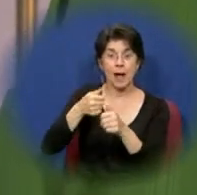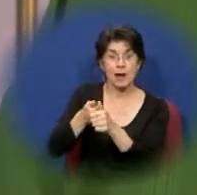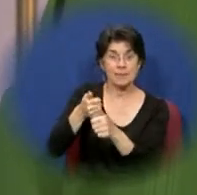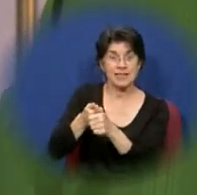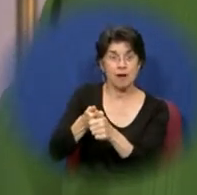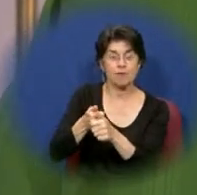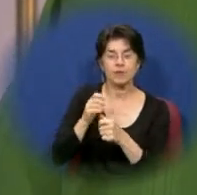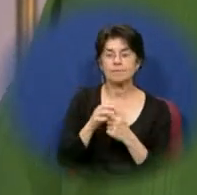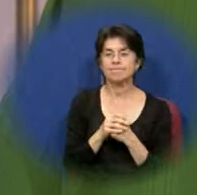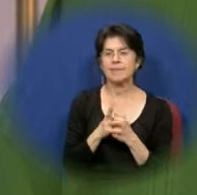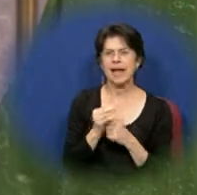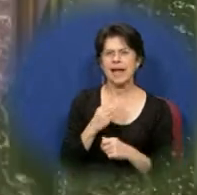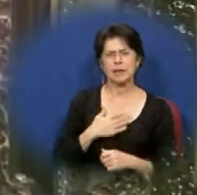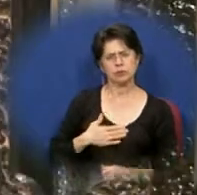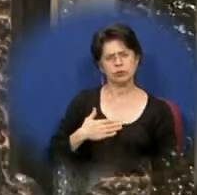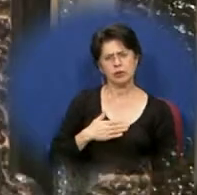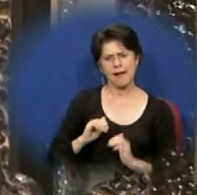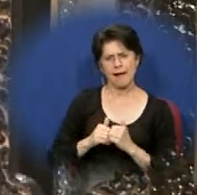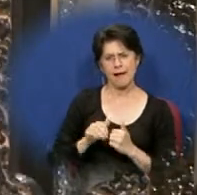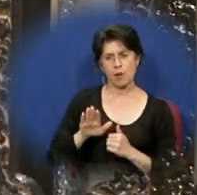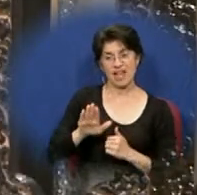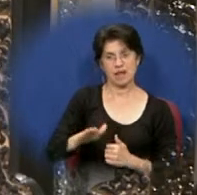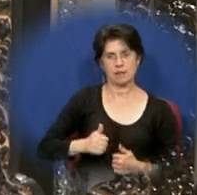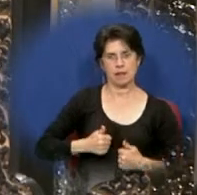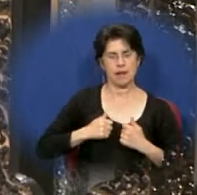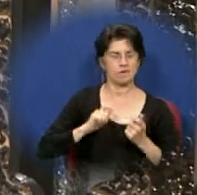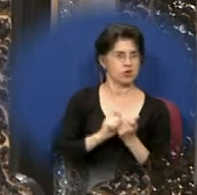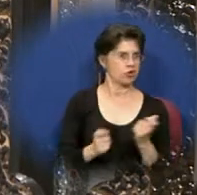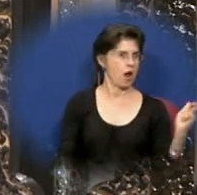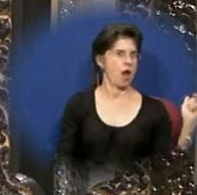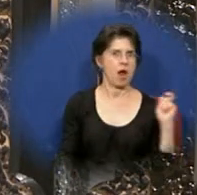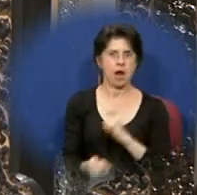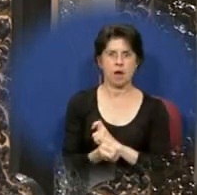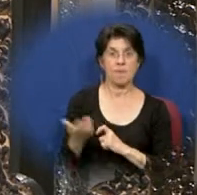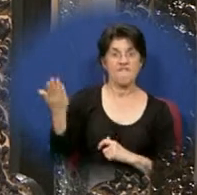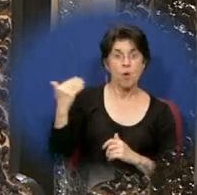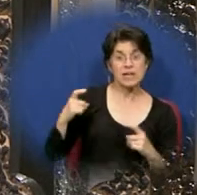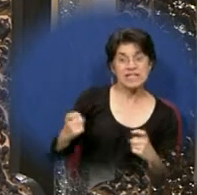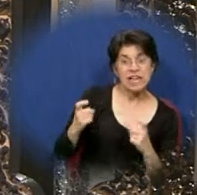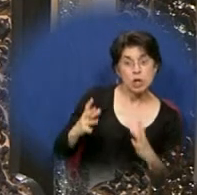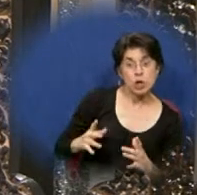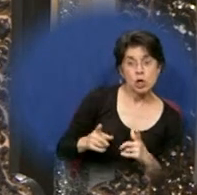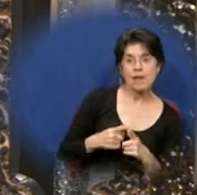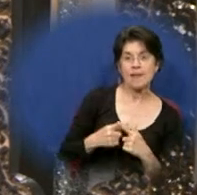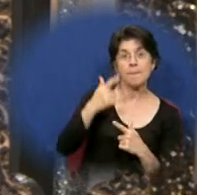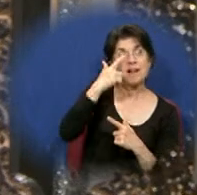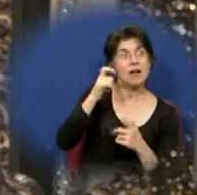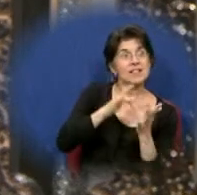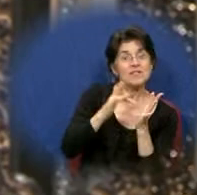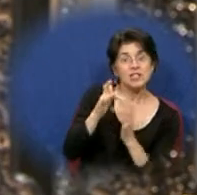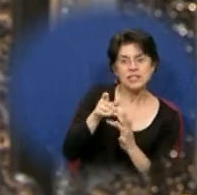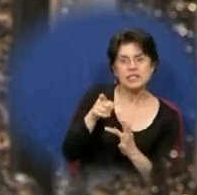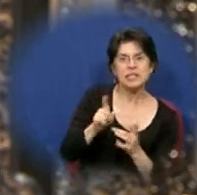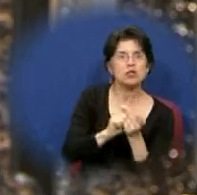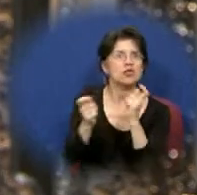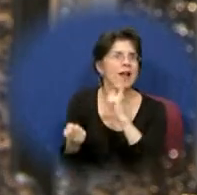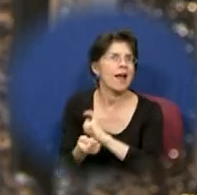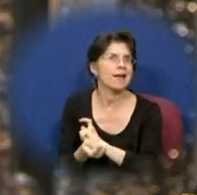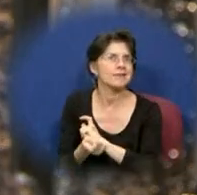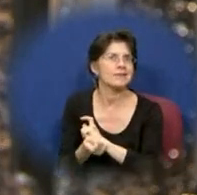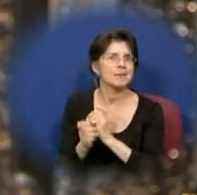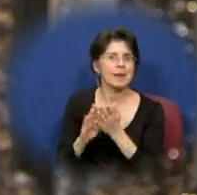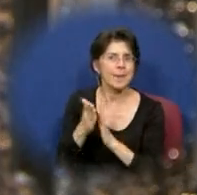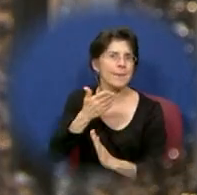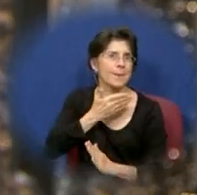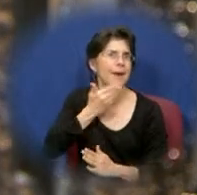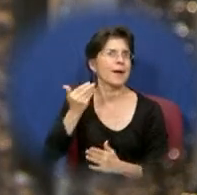an appreciation of how his life totally changed because of Jesus Christ, because of God's Word. And then those